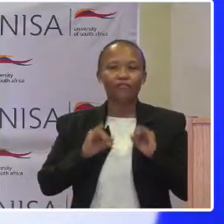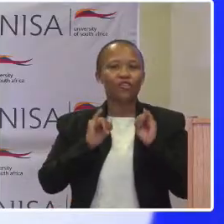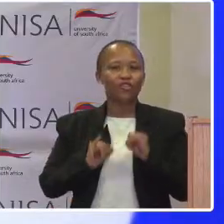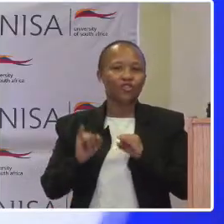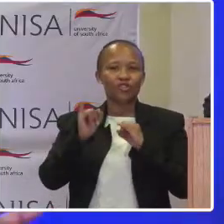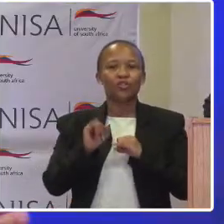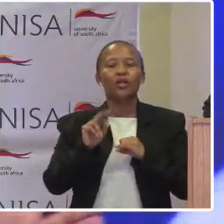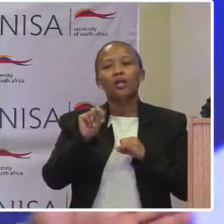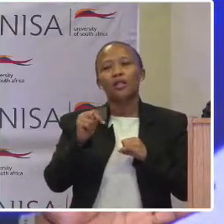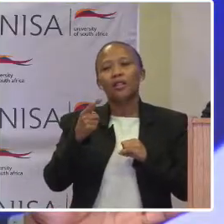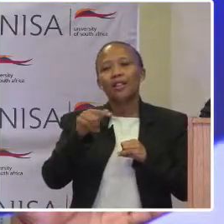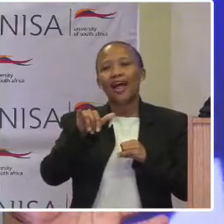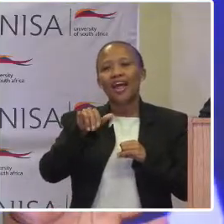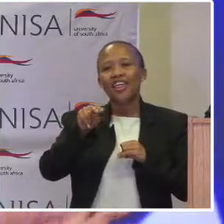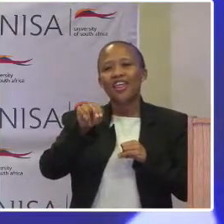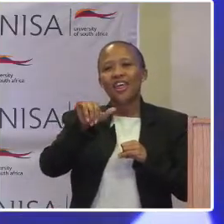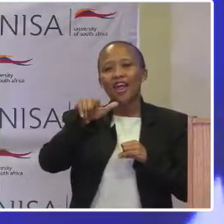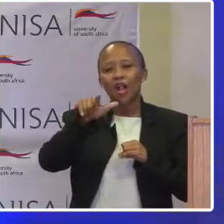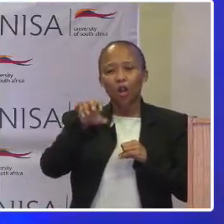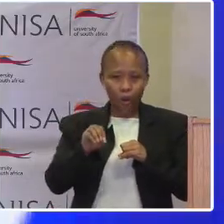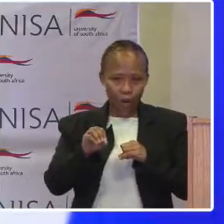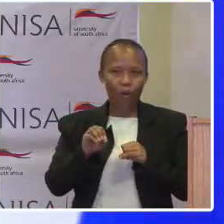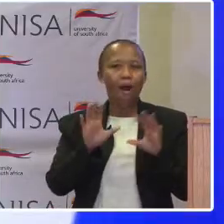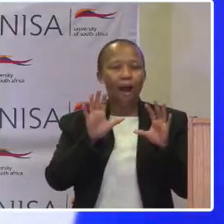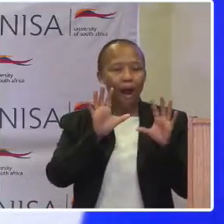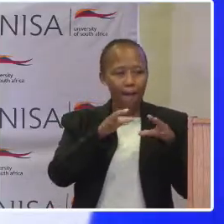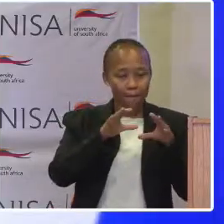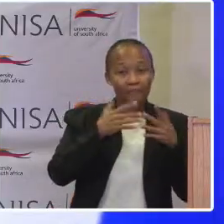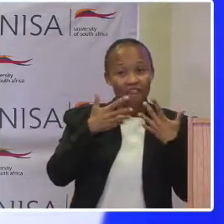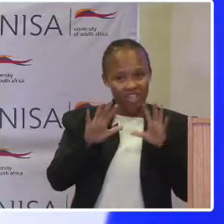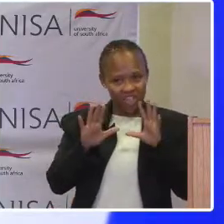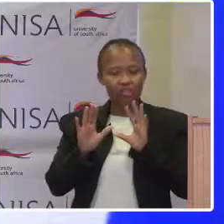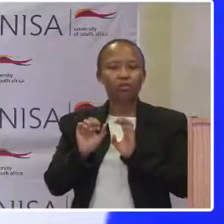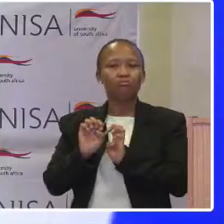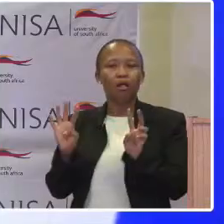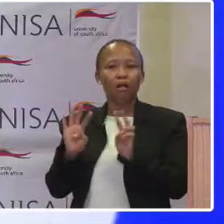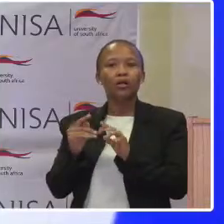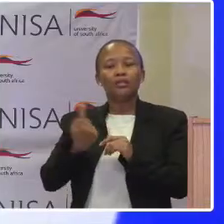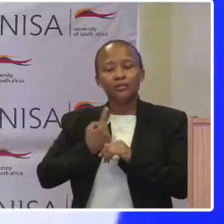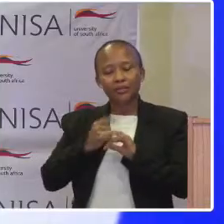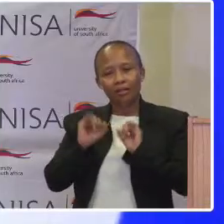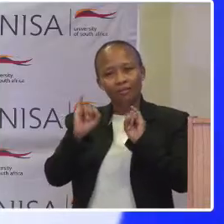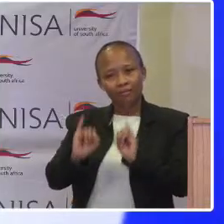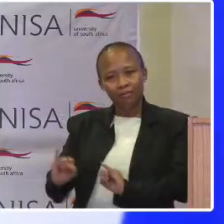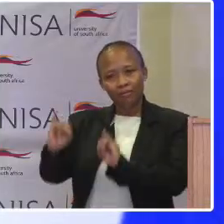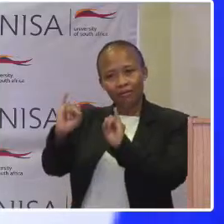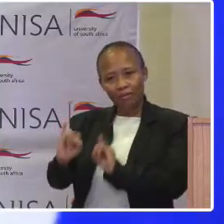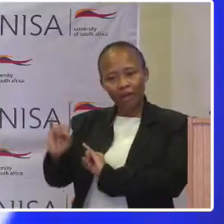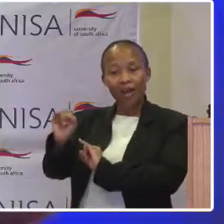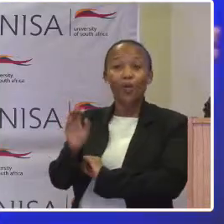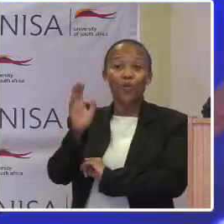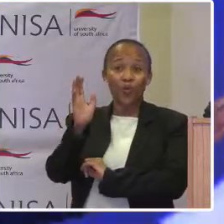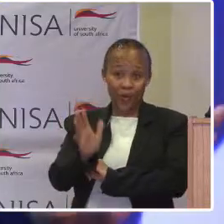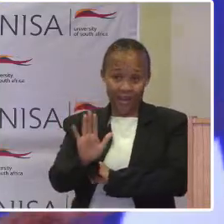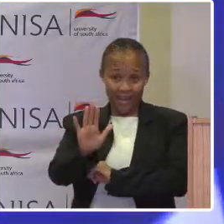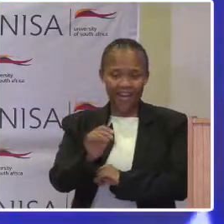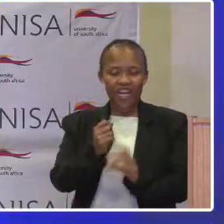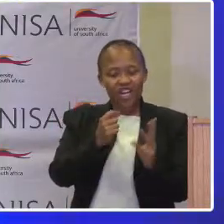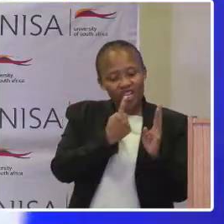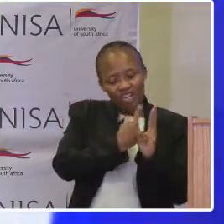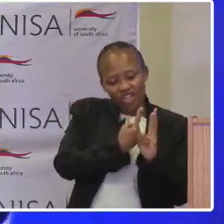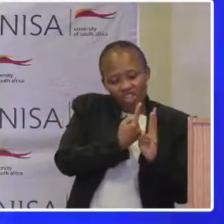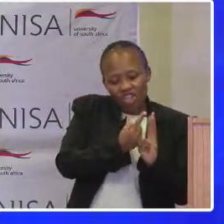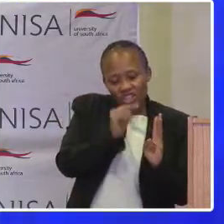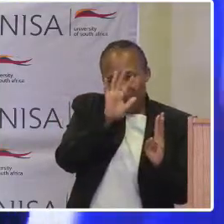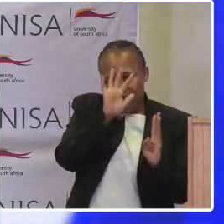Hub, and each of the panelists will introduce themselves, and they will have 5 minutes each to